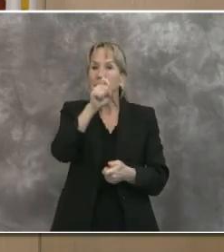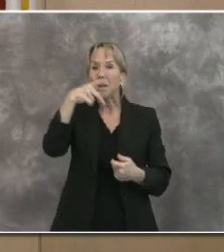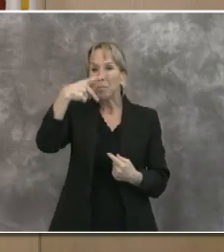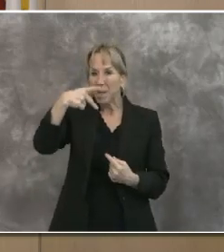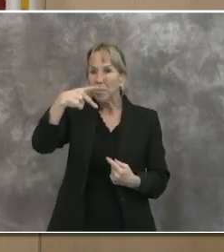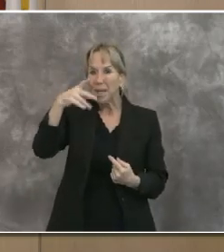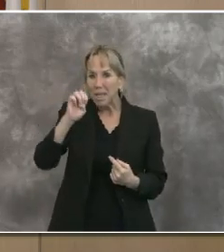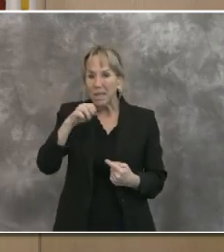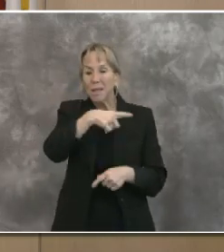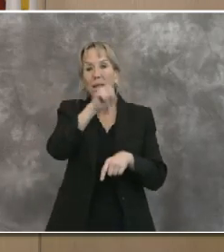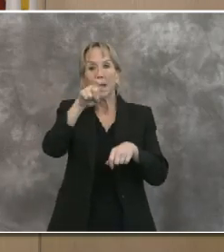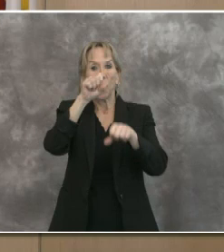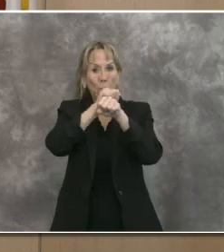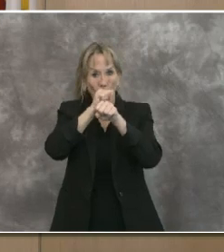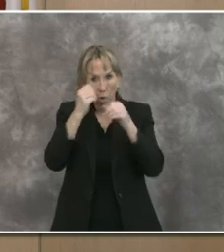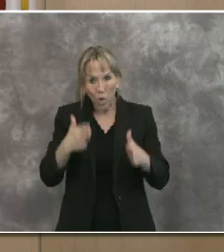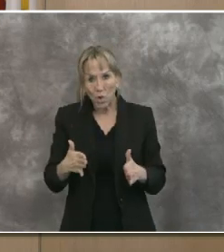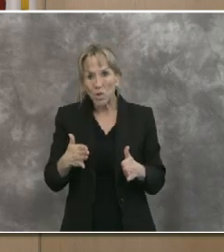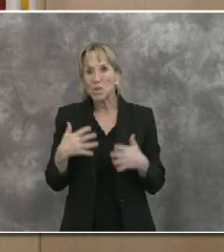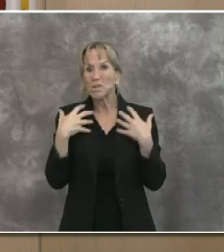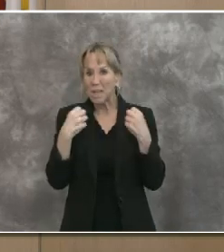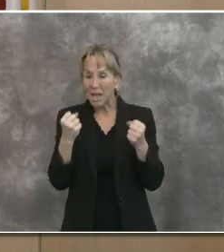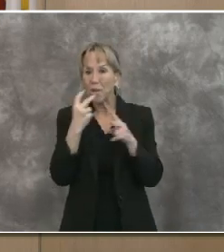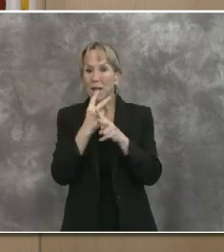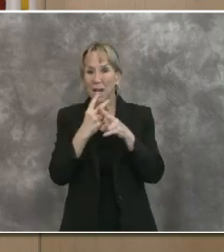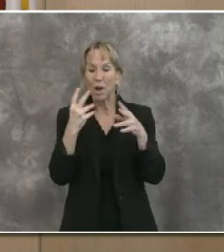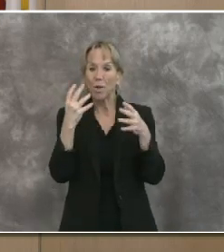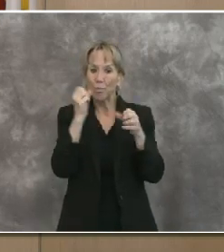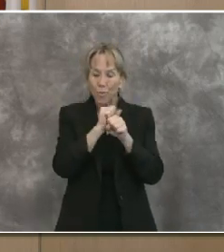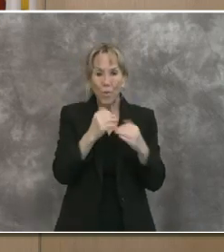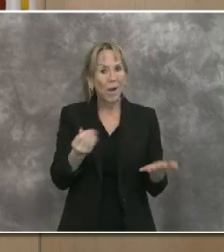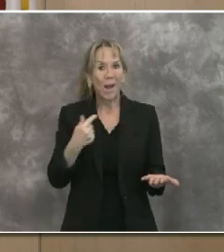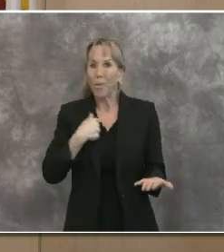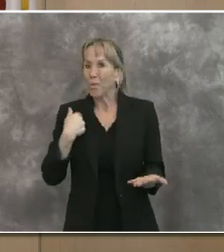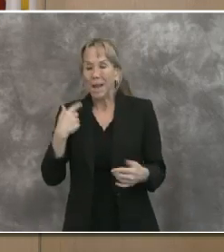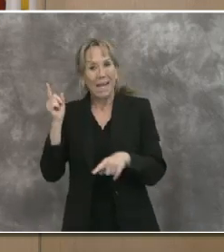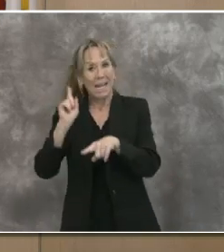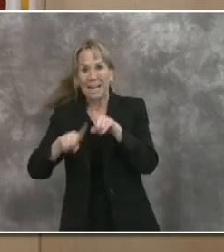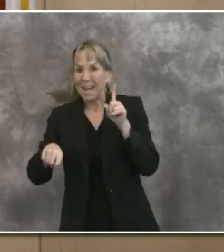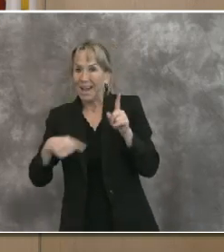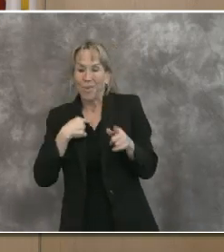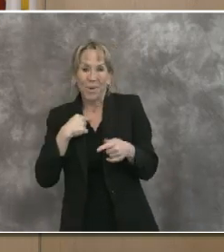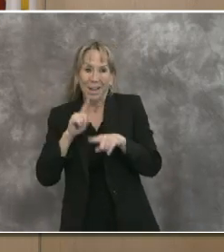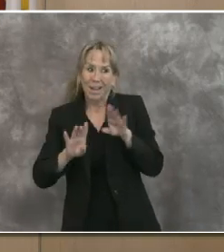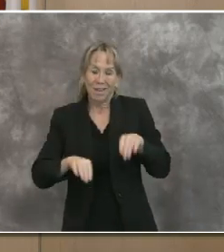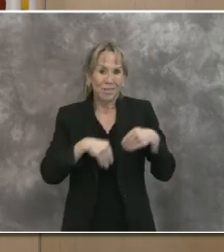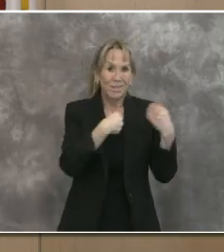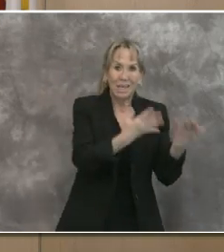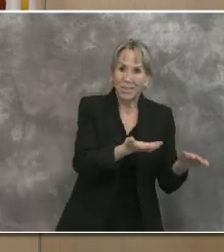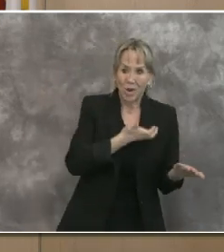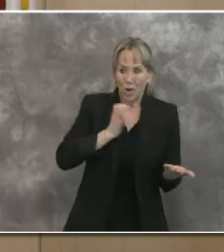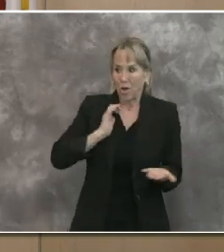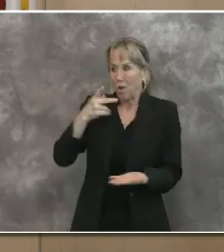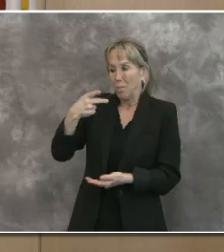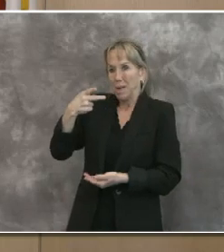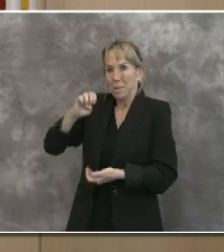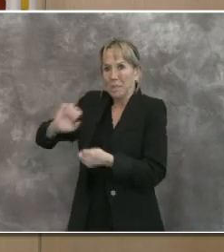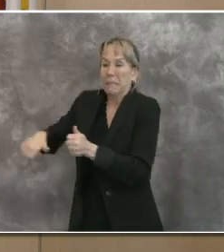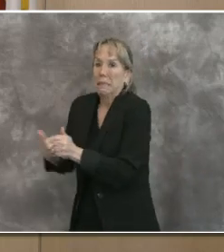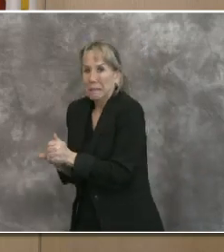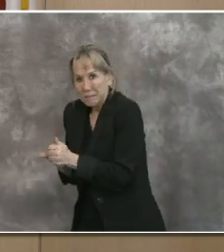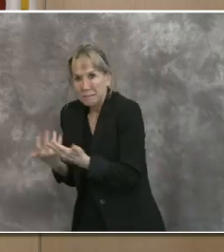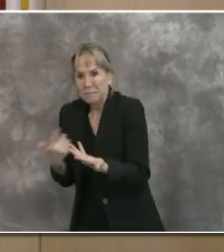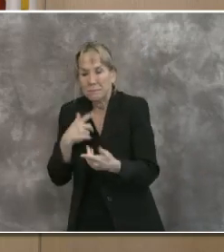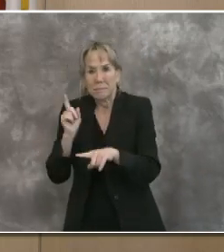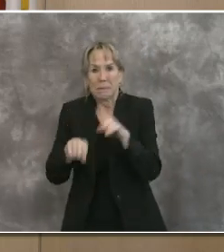healthcare workers, and we cannot provide them with PPE from our federal stockpile, but we are working